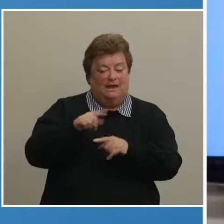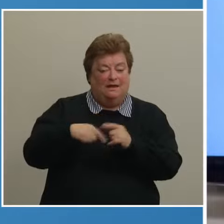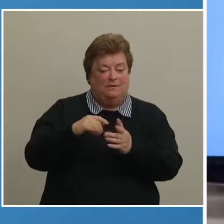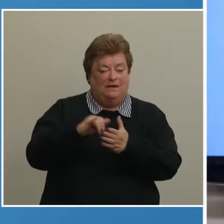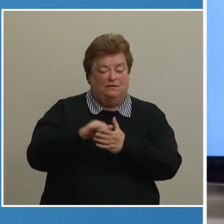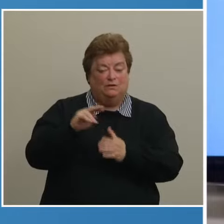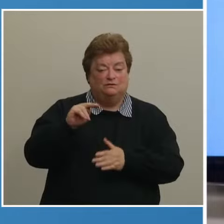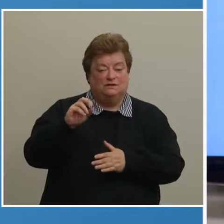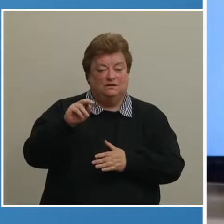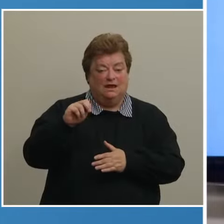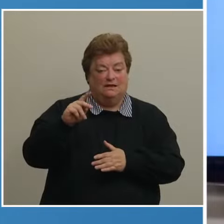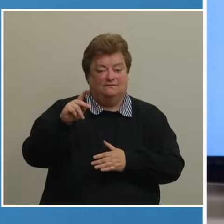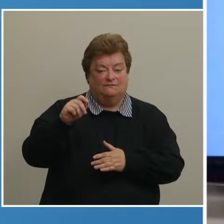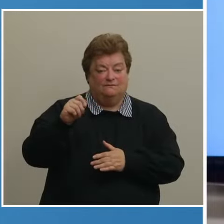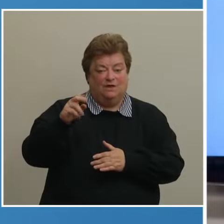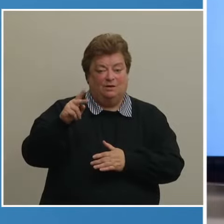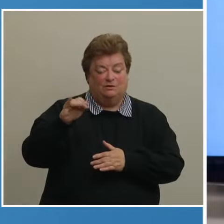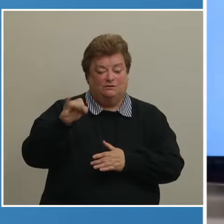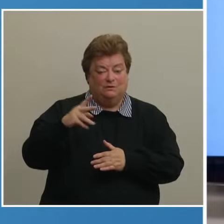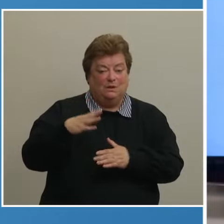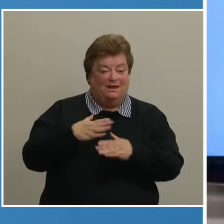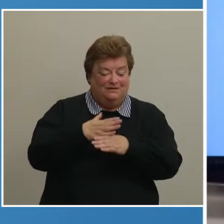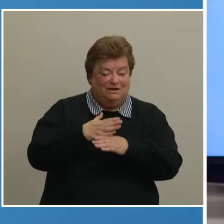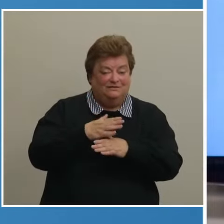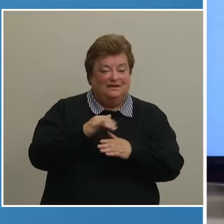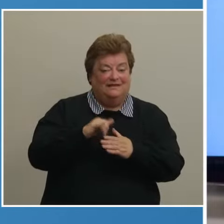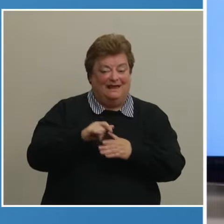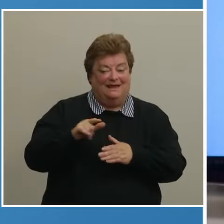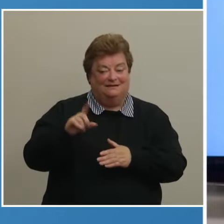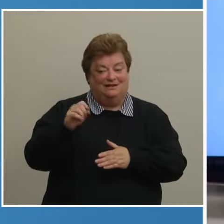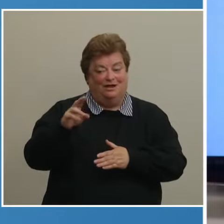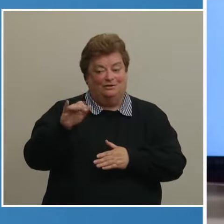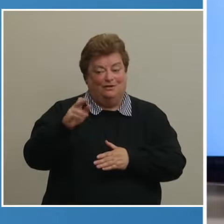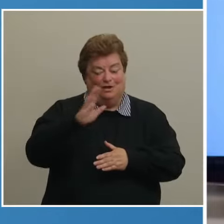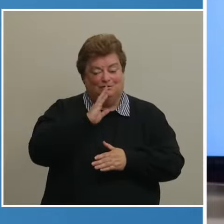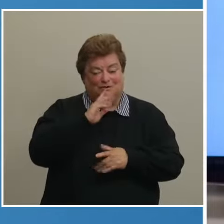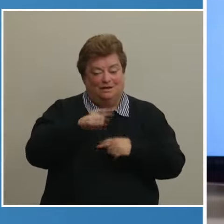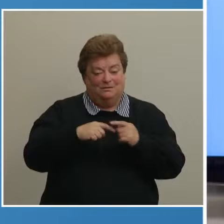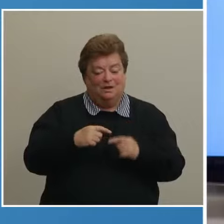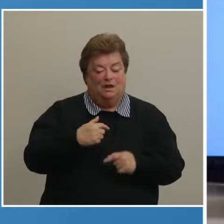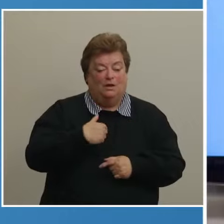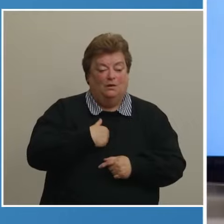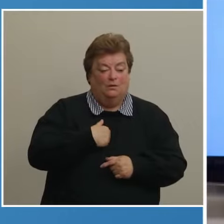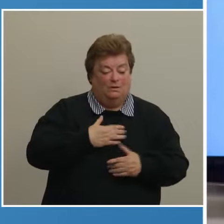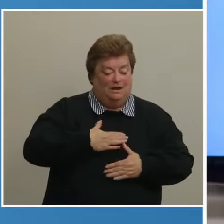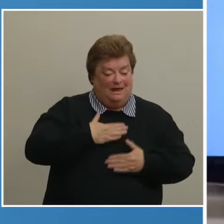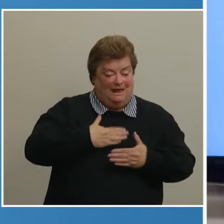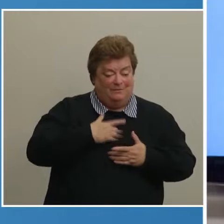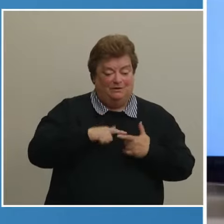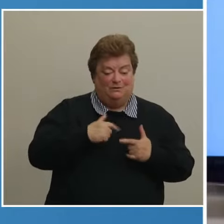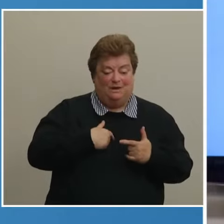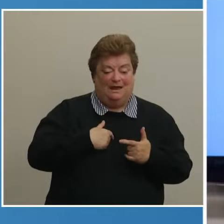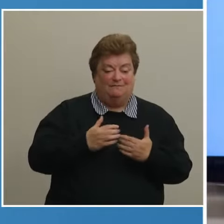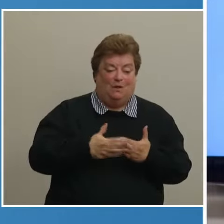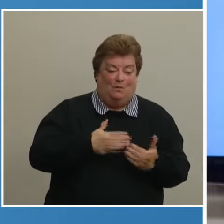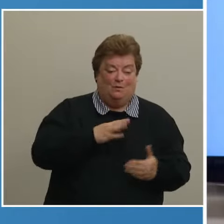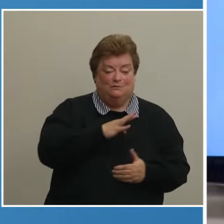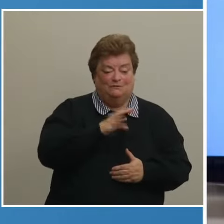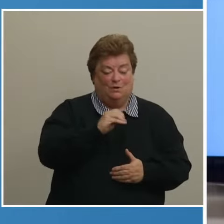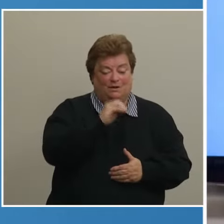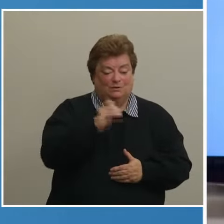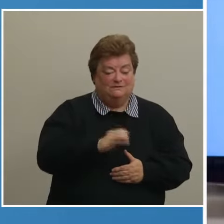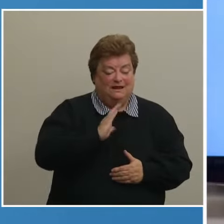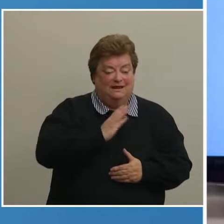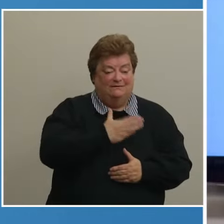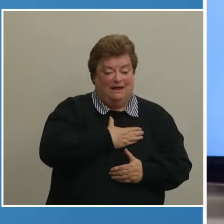non-pharmaceutical interventions that Dr. Lawler referenced. You know, while we are so pleased to have 40%, nearly 40% of our